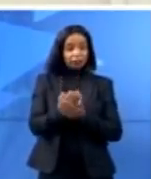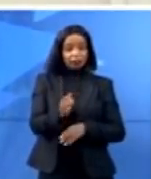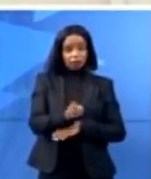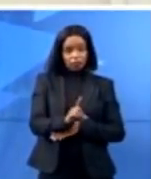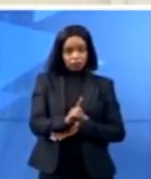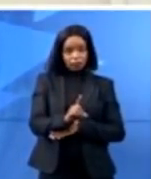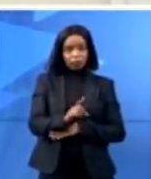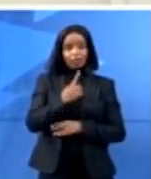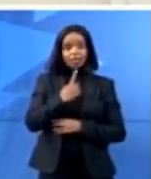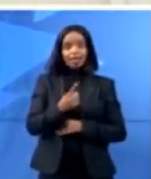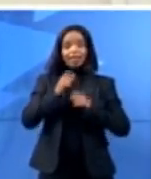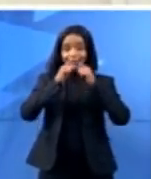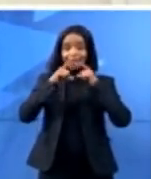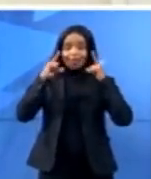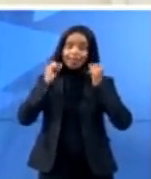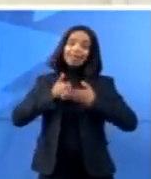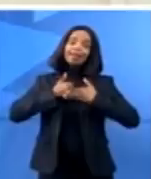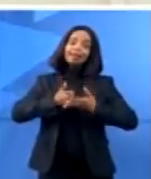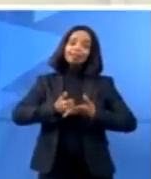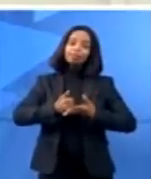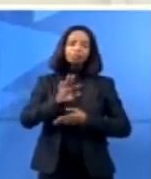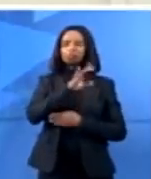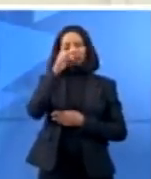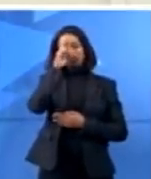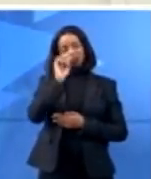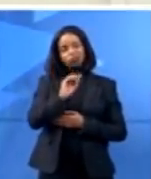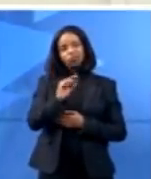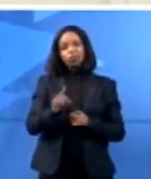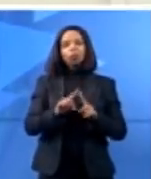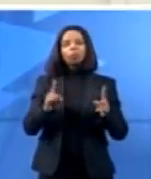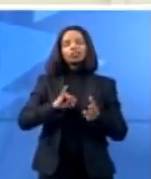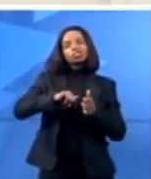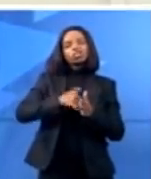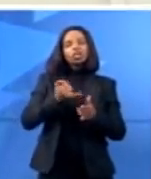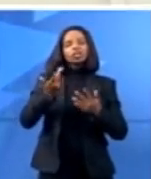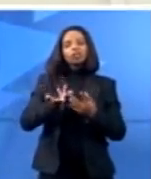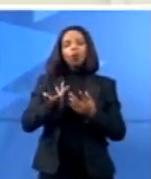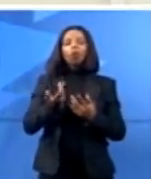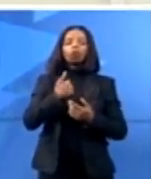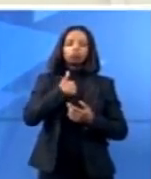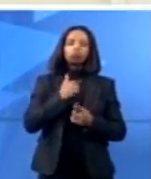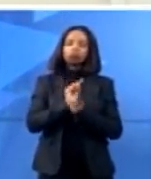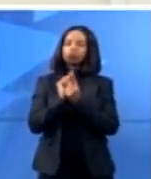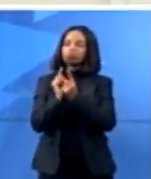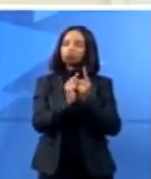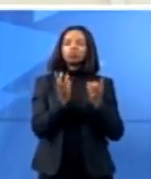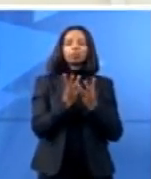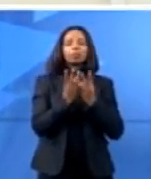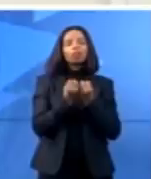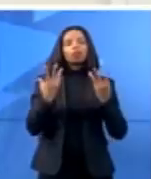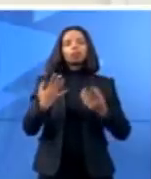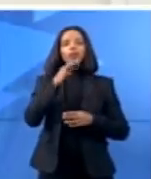well be something psychological. Yeah. That if I'm going to see a lot of people, I am going to feel a little bit more protected if I'm covering.